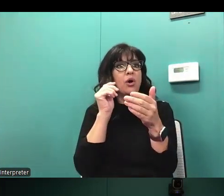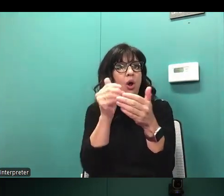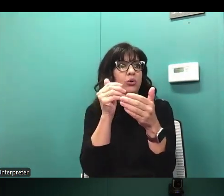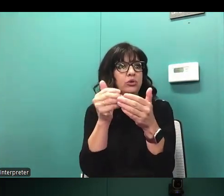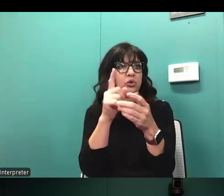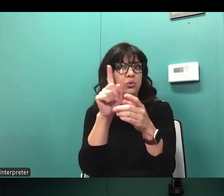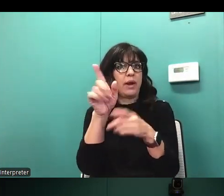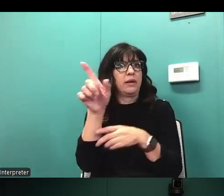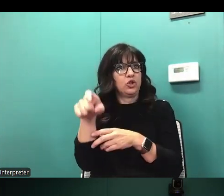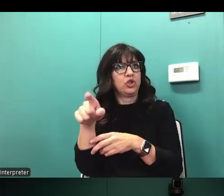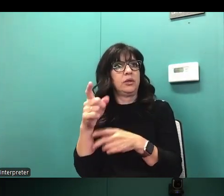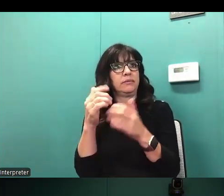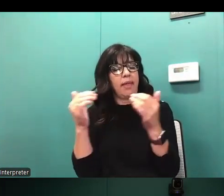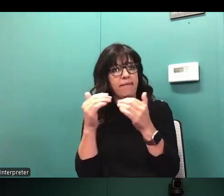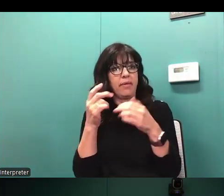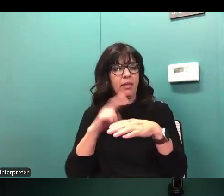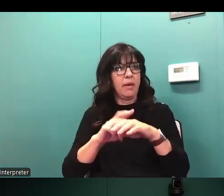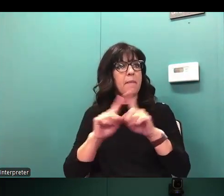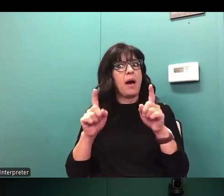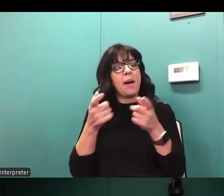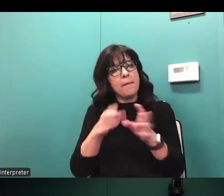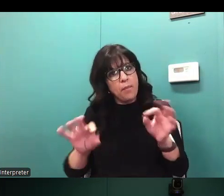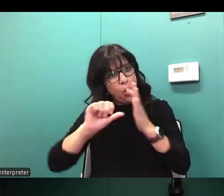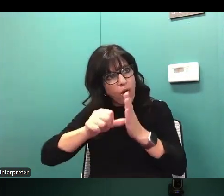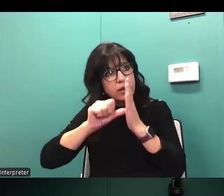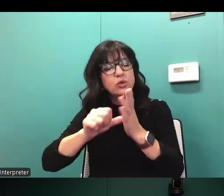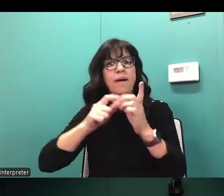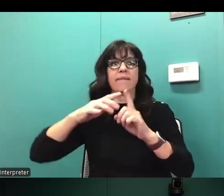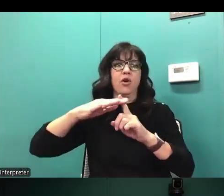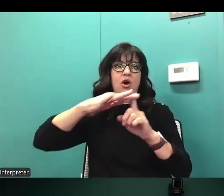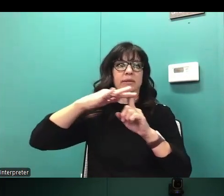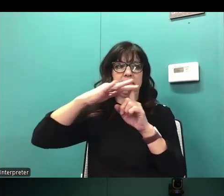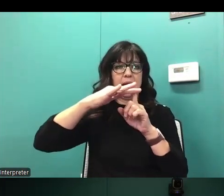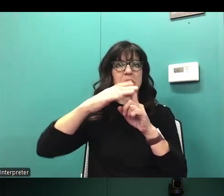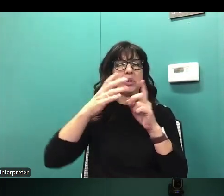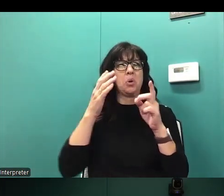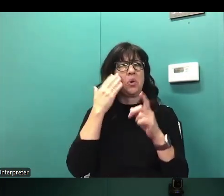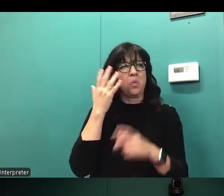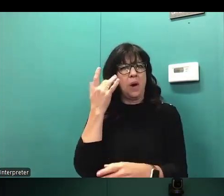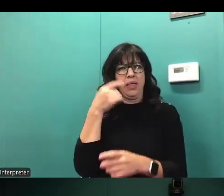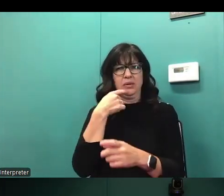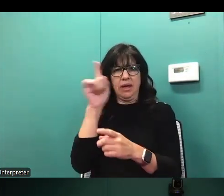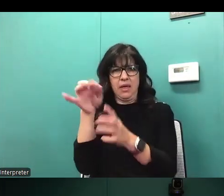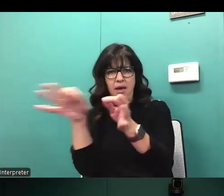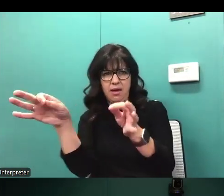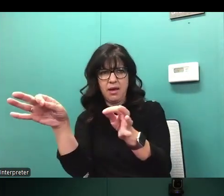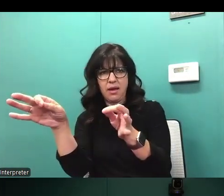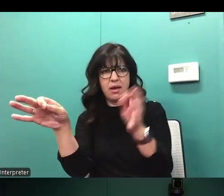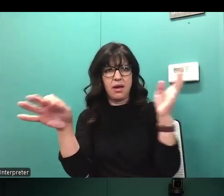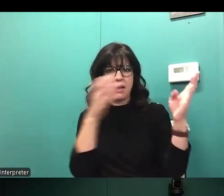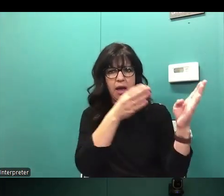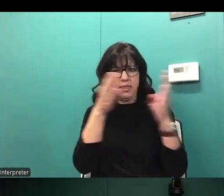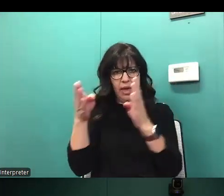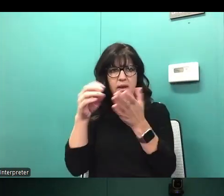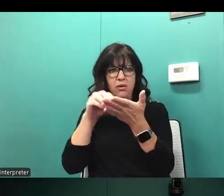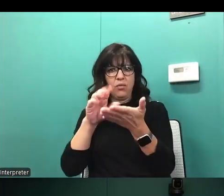kind of an example, but just how important it is to make sure you have the context so you know why they're saying what they are. And then just